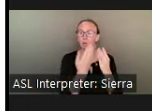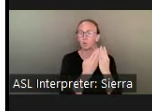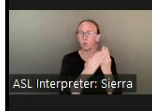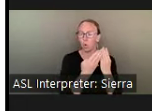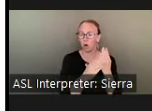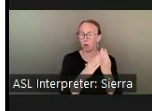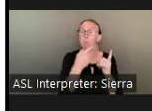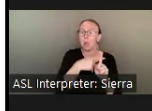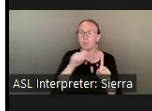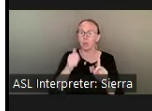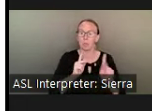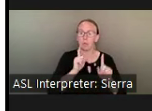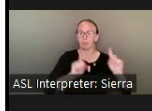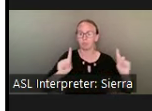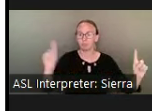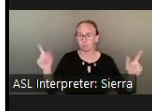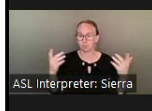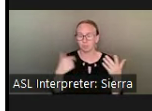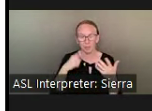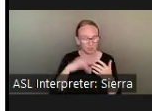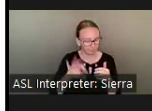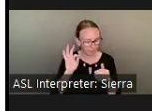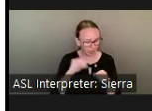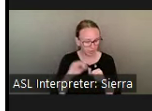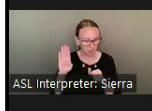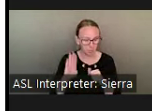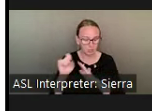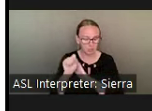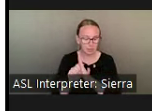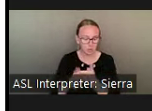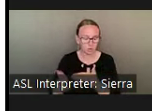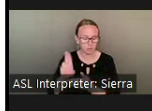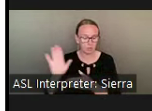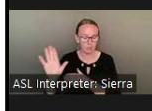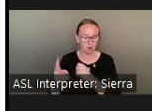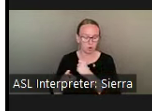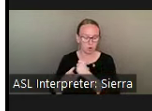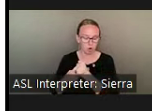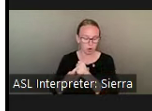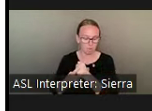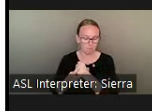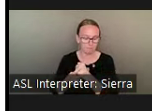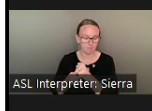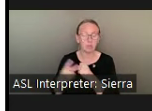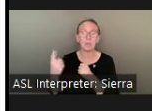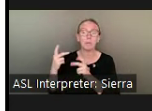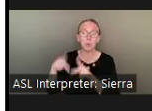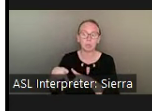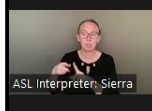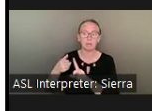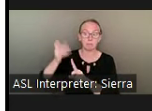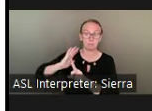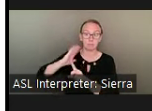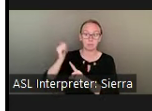I found in, I think, the Boise State archives, there was someone who in the 70s who just went around